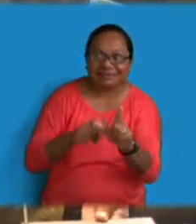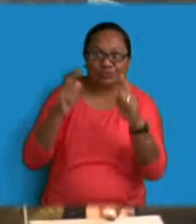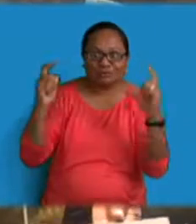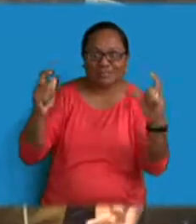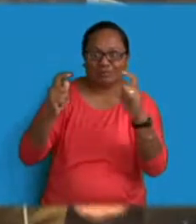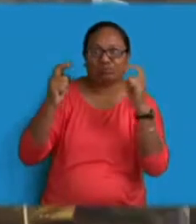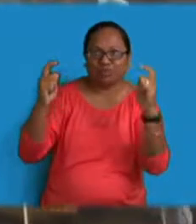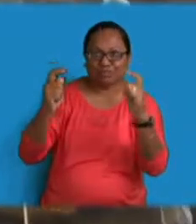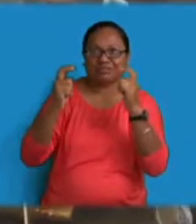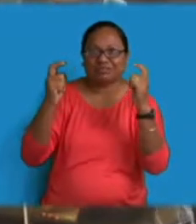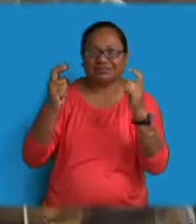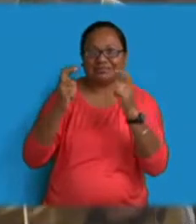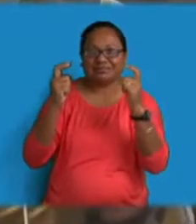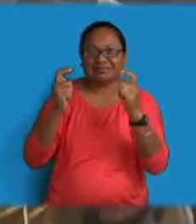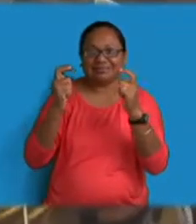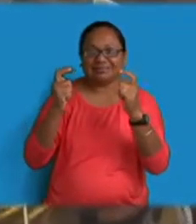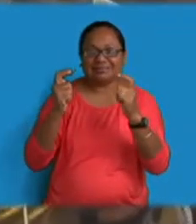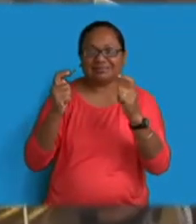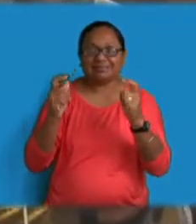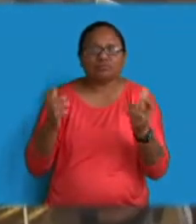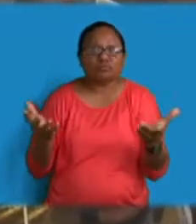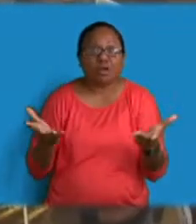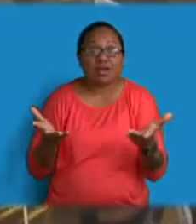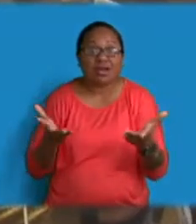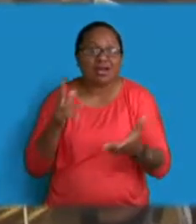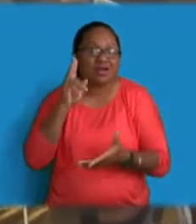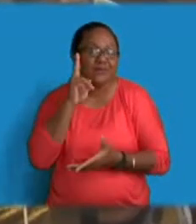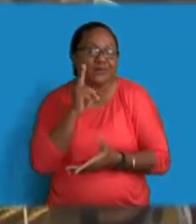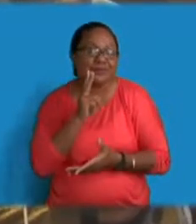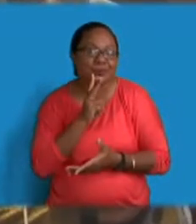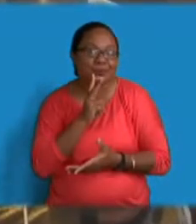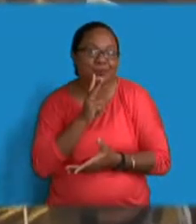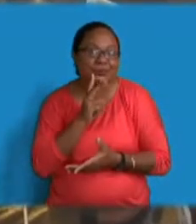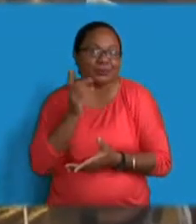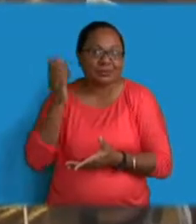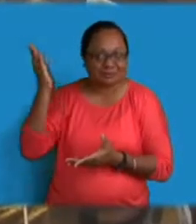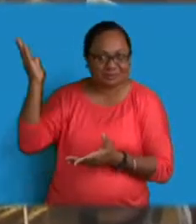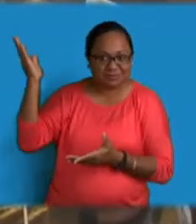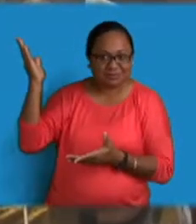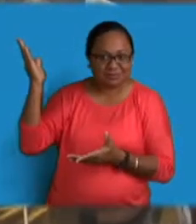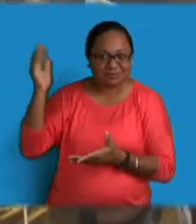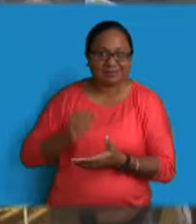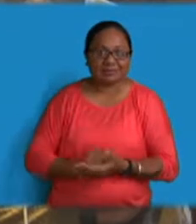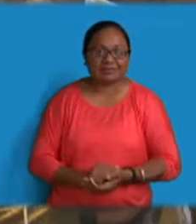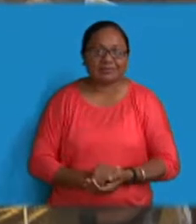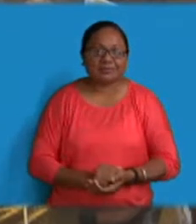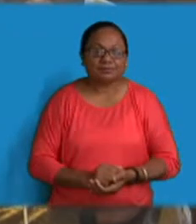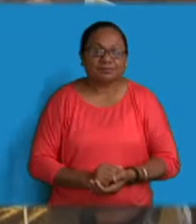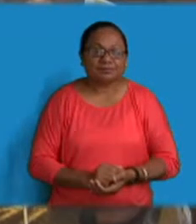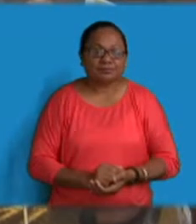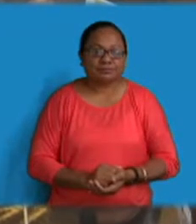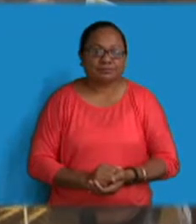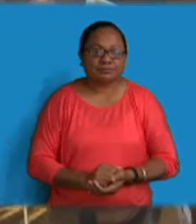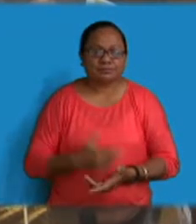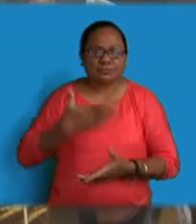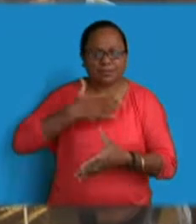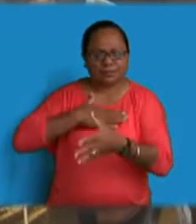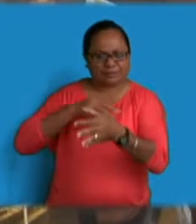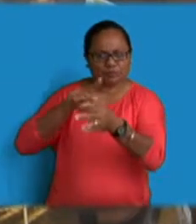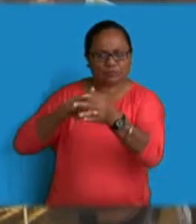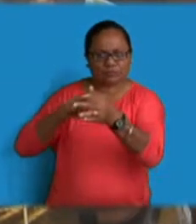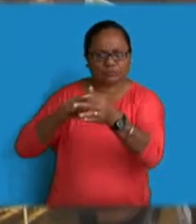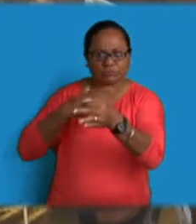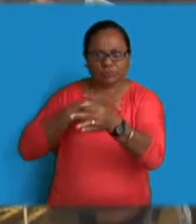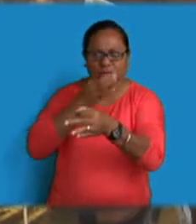celebrations at the Vodafone Arena. My question is: does